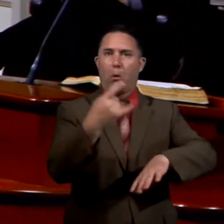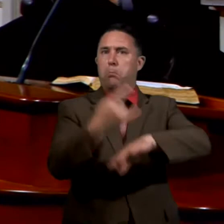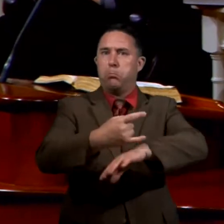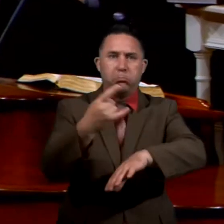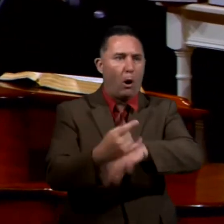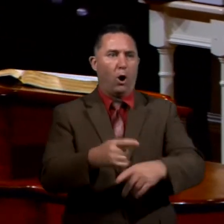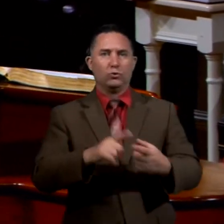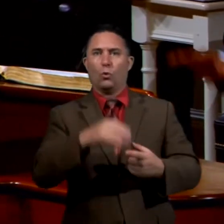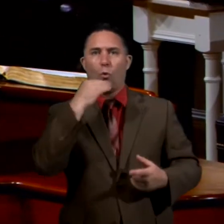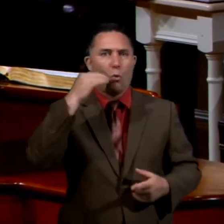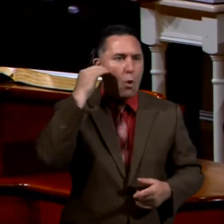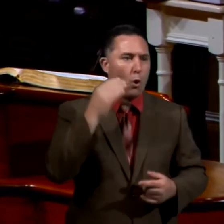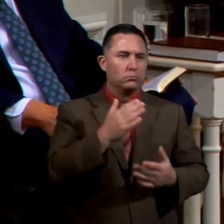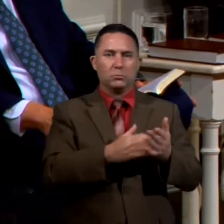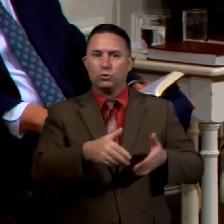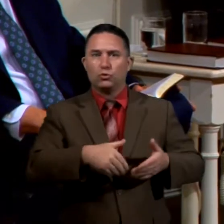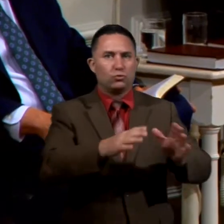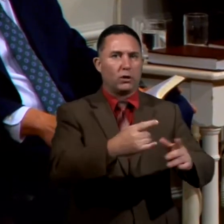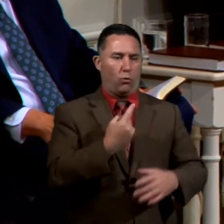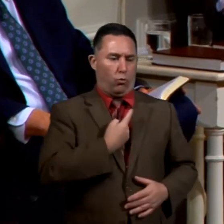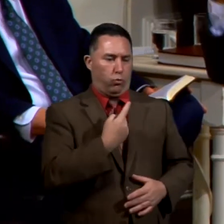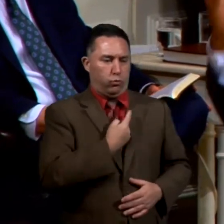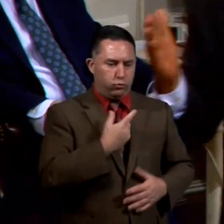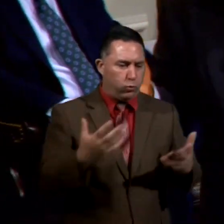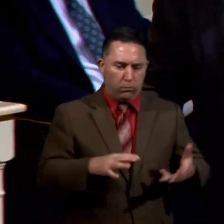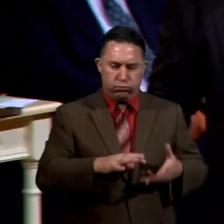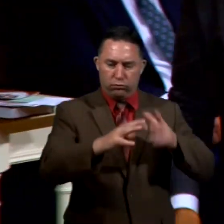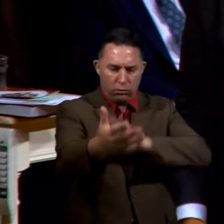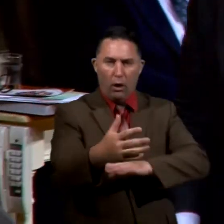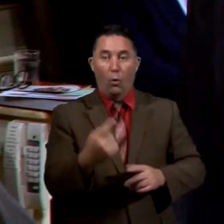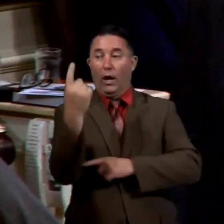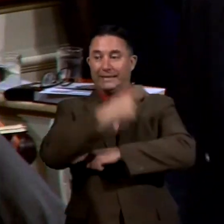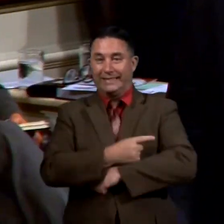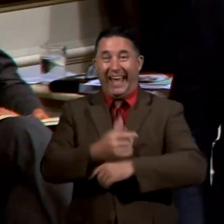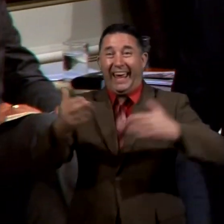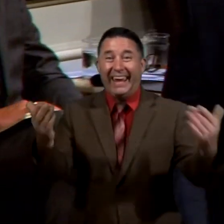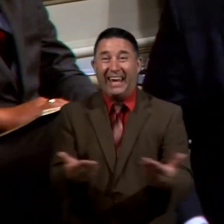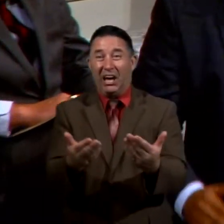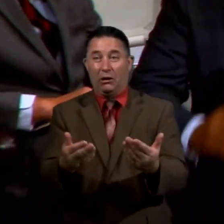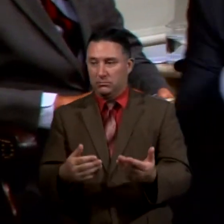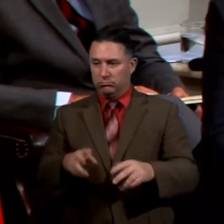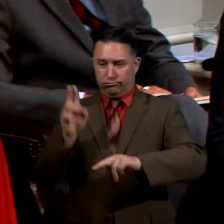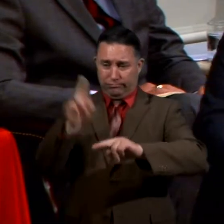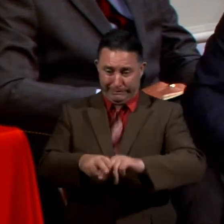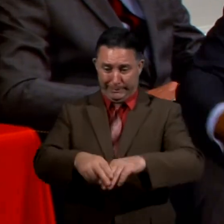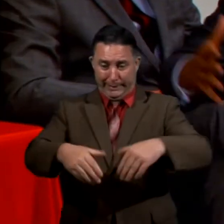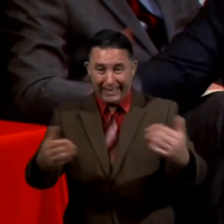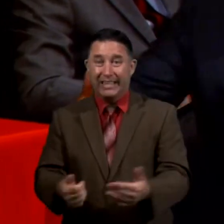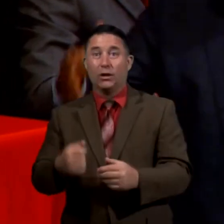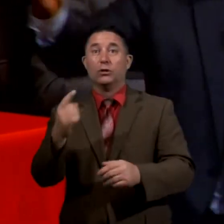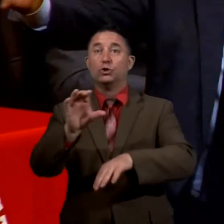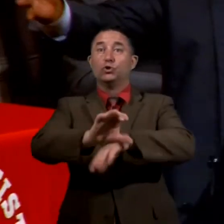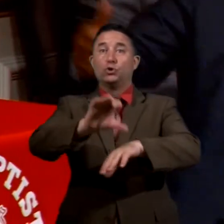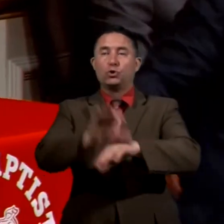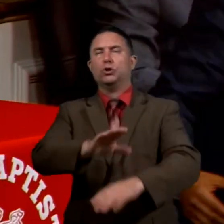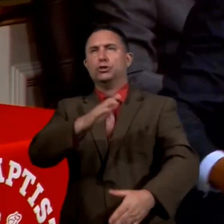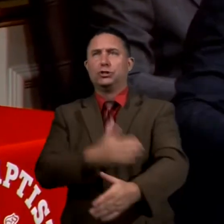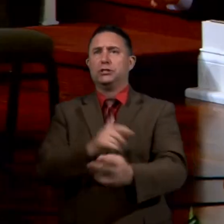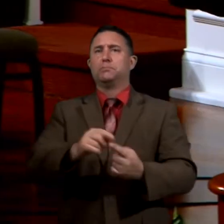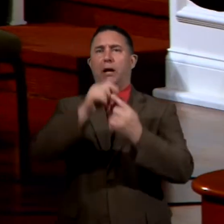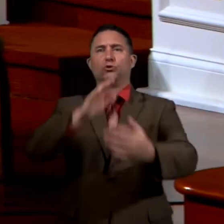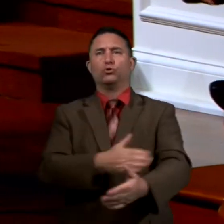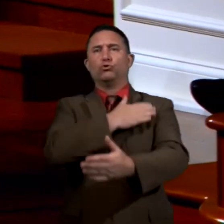in some home, in some street, all alone. That one day they were sitting right where you were. That one day they were in church singing